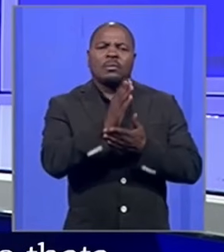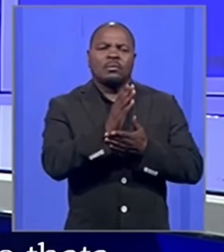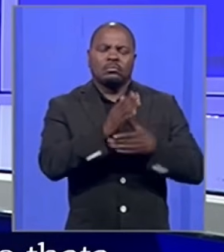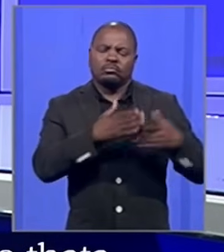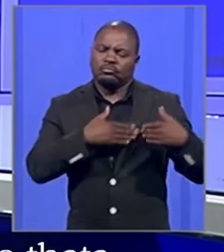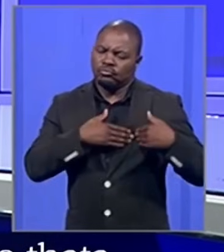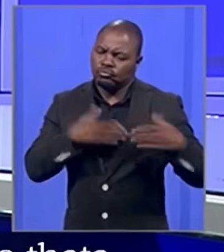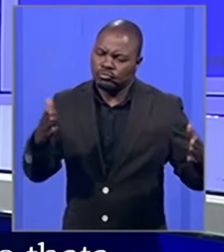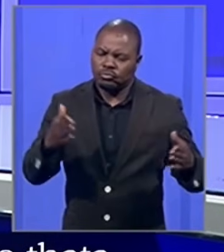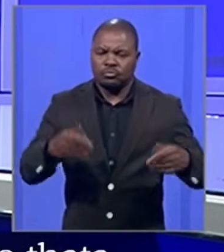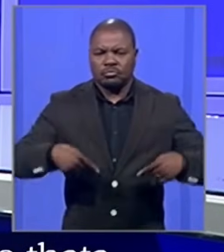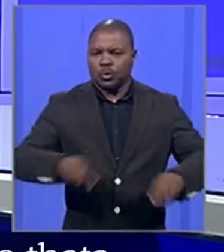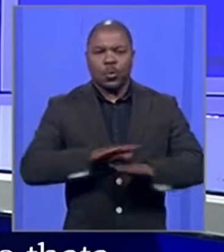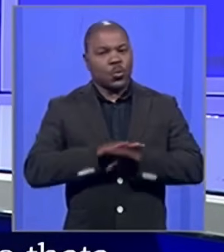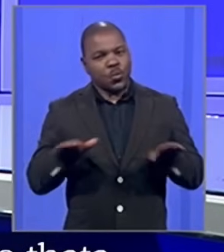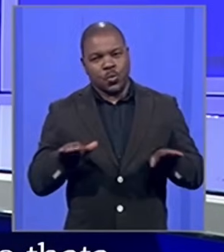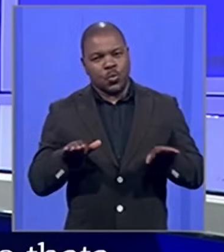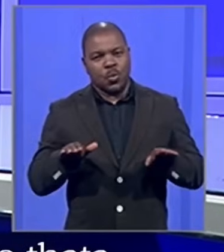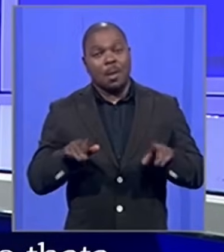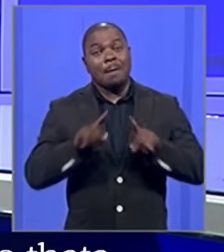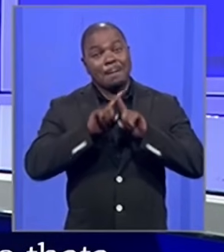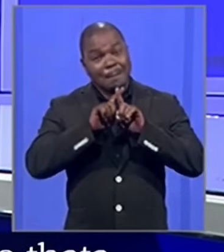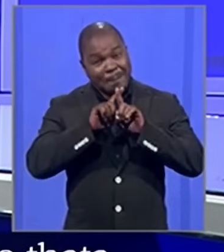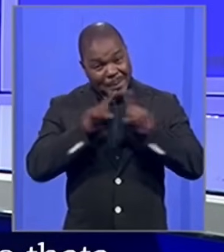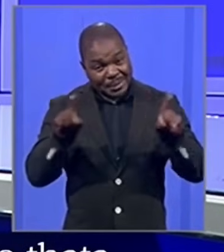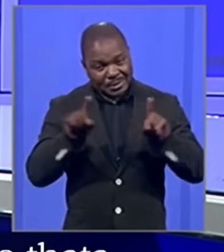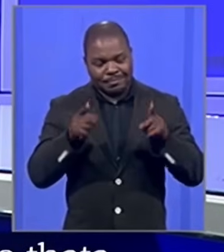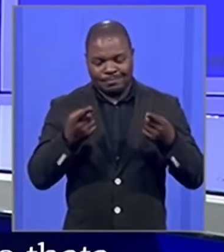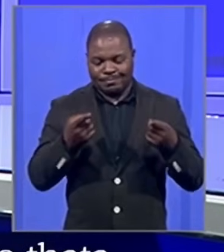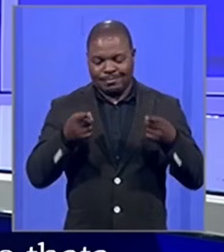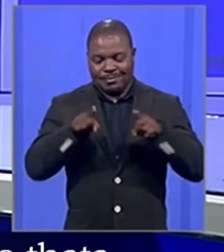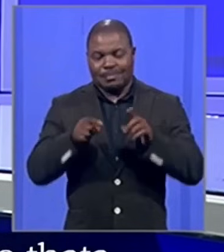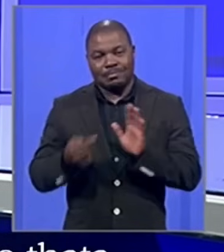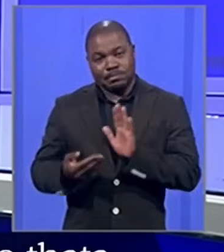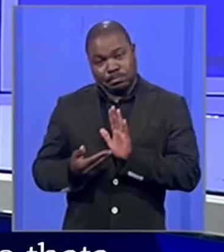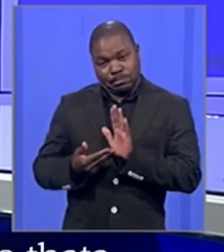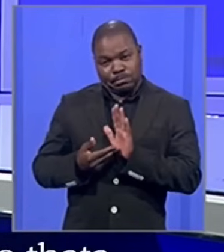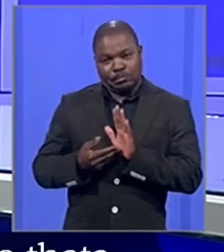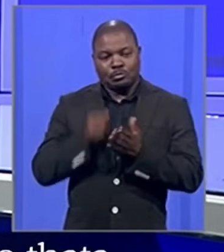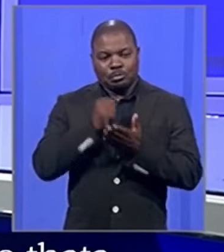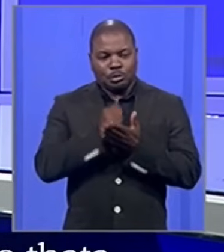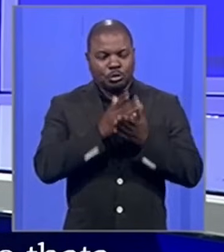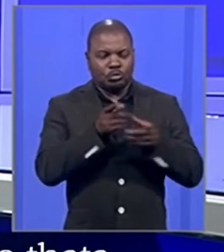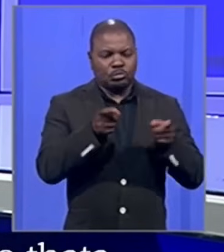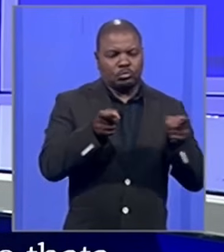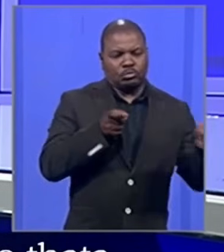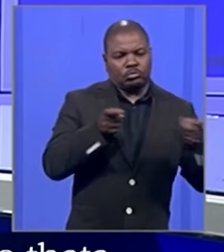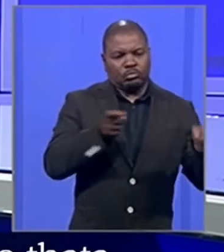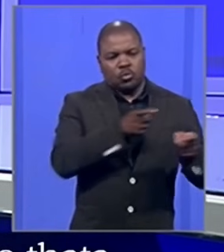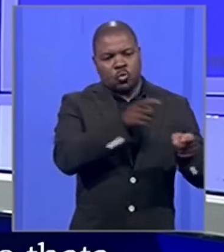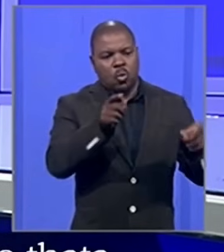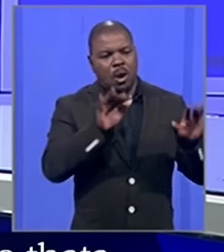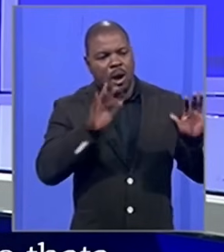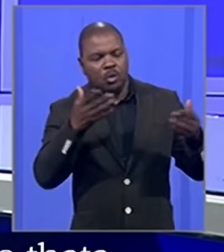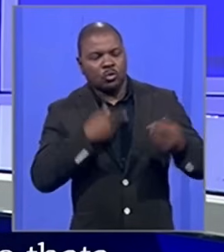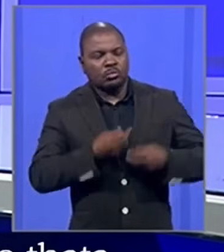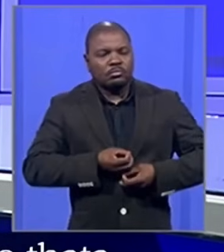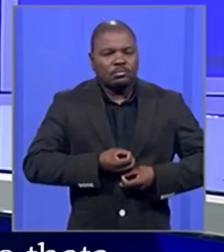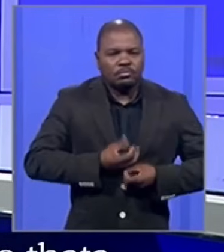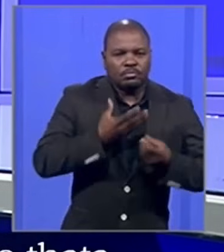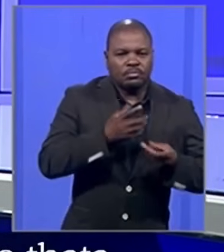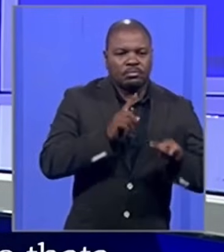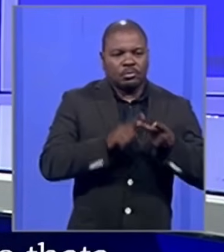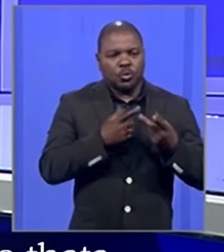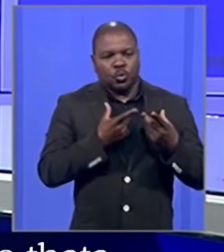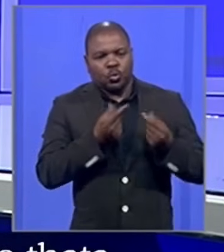poifo kgotsa kgatelelo, go na le selekano se se beilweng go laola se mongwe le mongwe a ka se buang kgotsa a